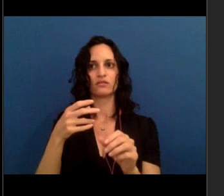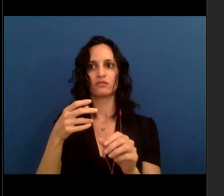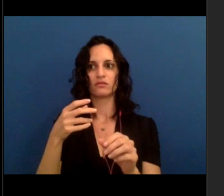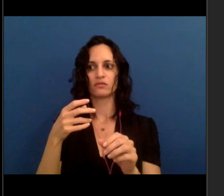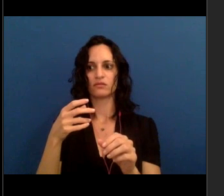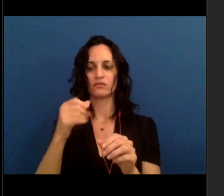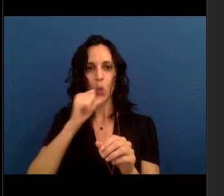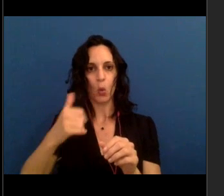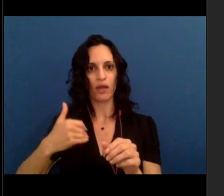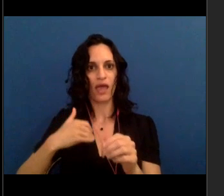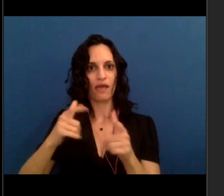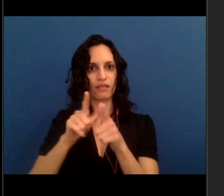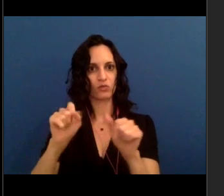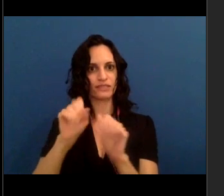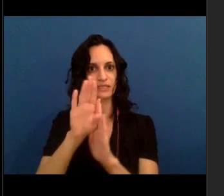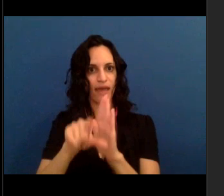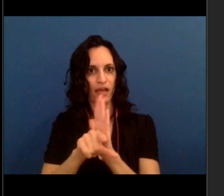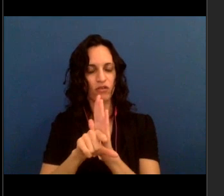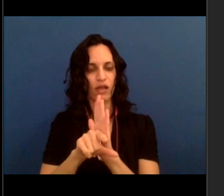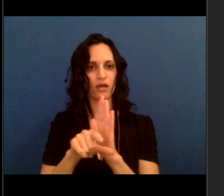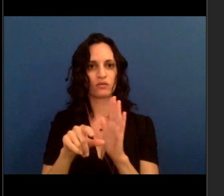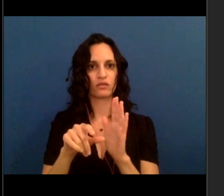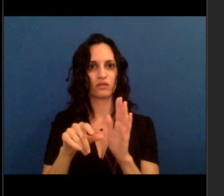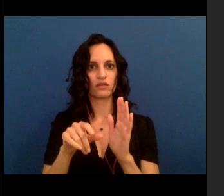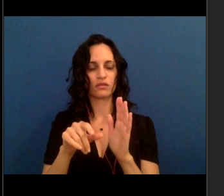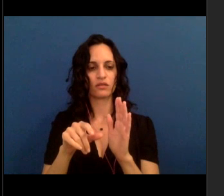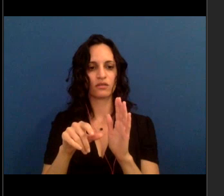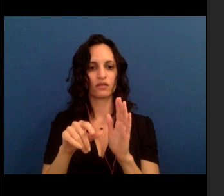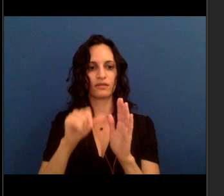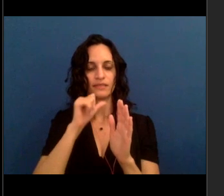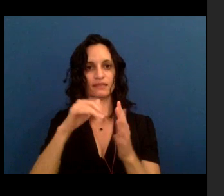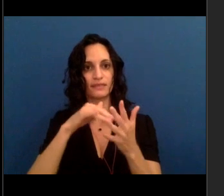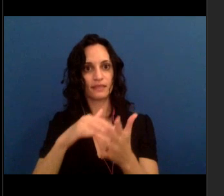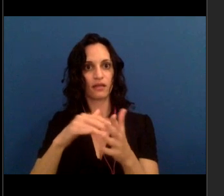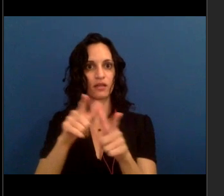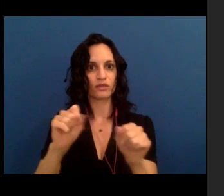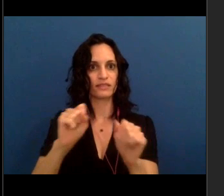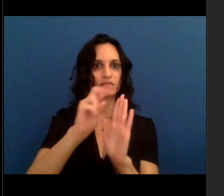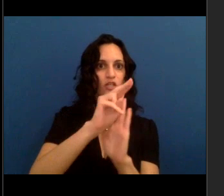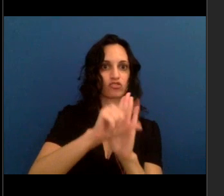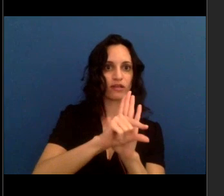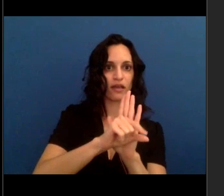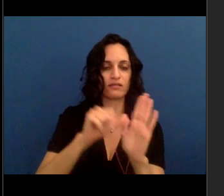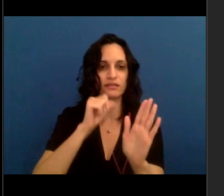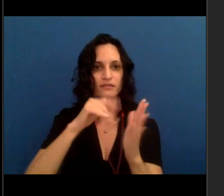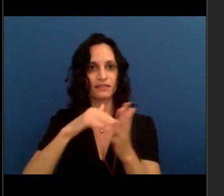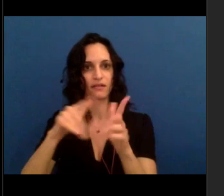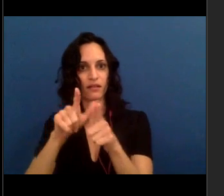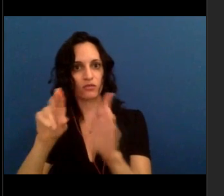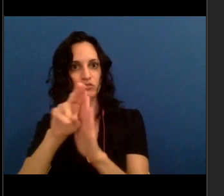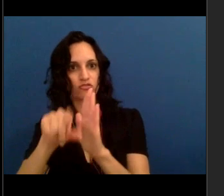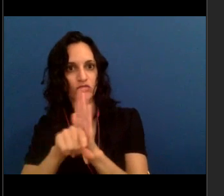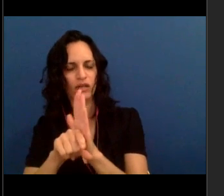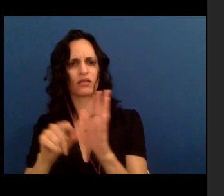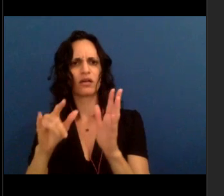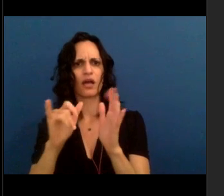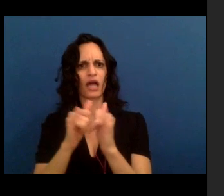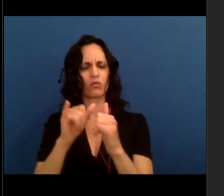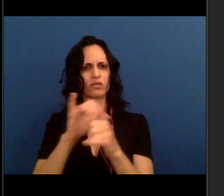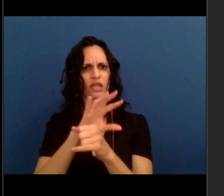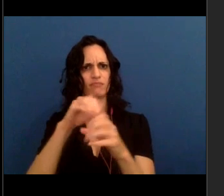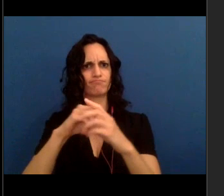have a linguistics background in the same way as someone who studied linguistics or a language, how are they going to fare in our courses? Are we teaching it in a way